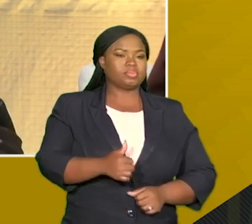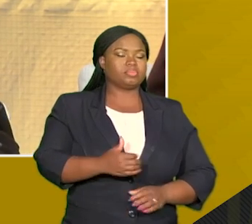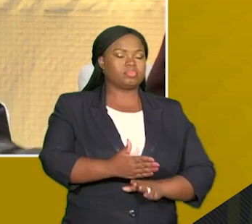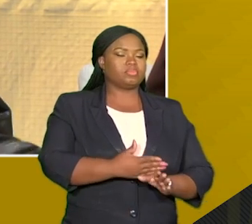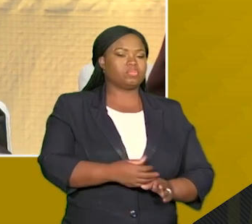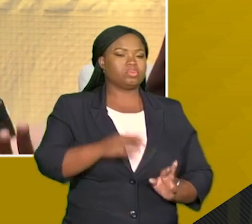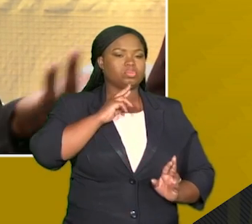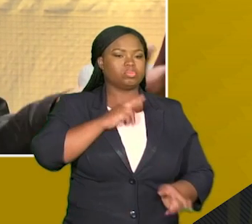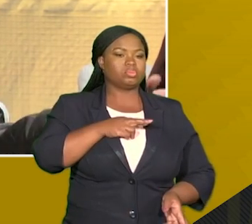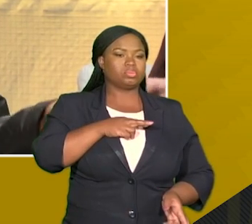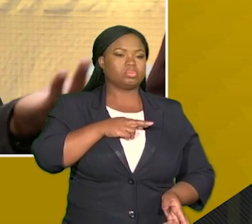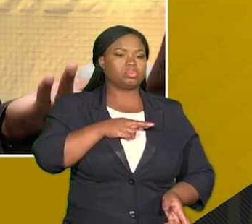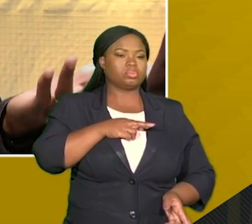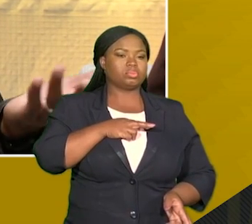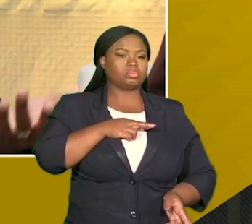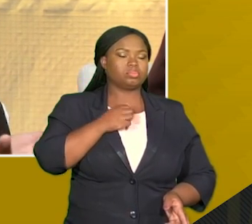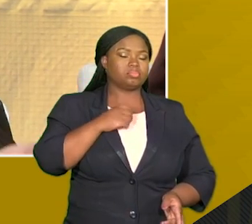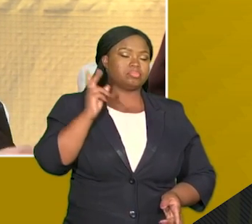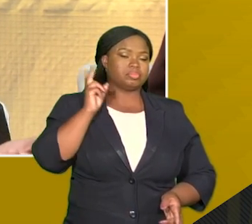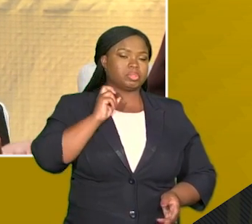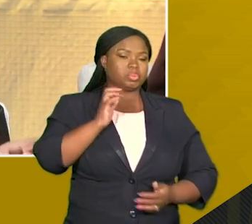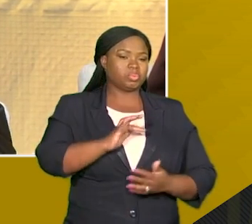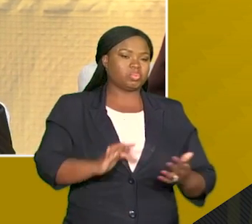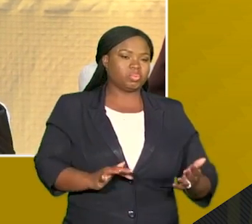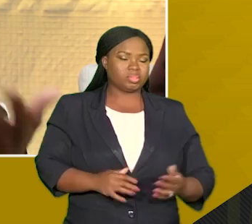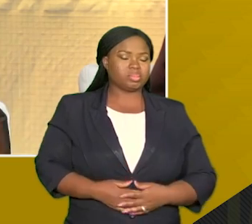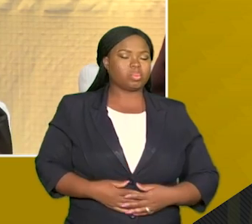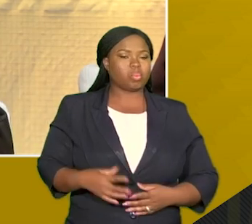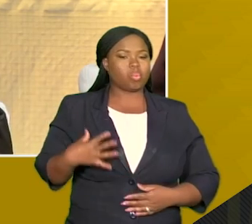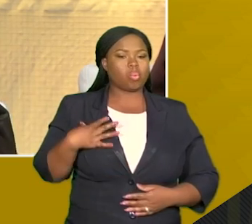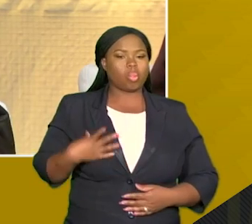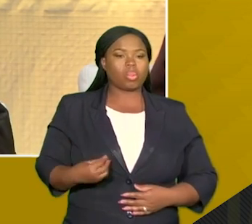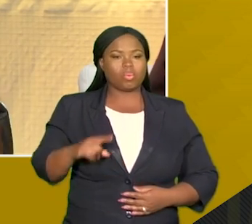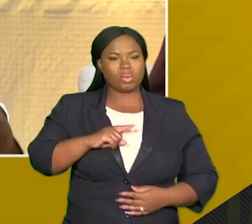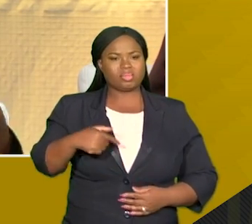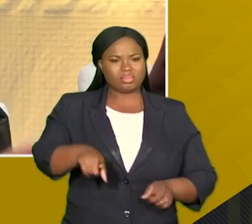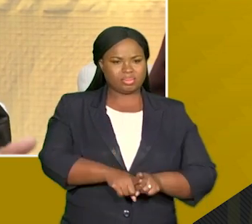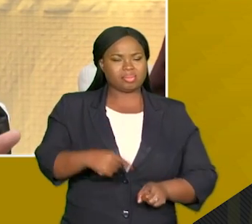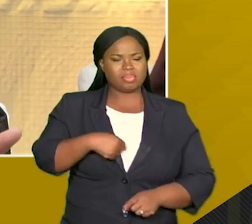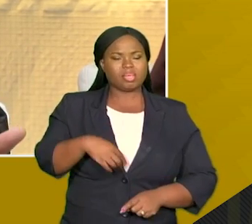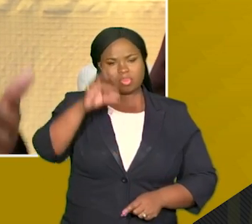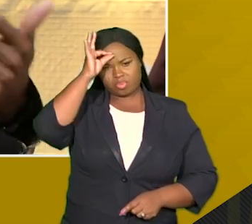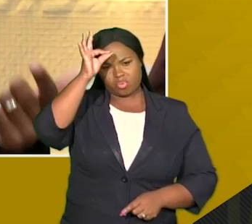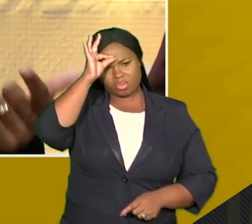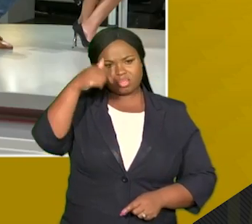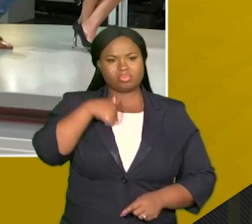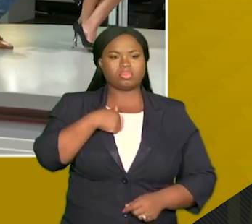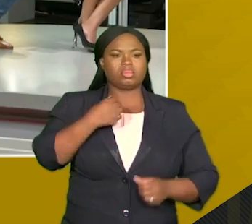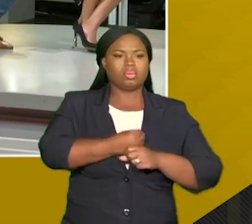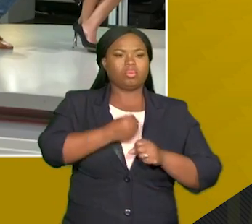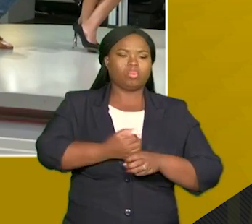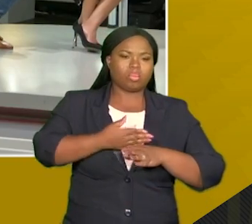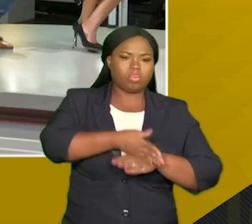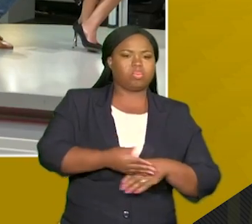stories that have just been explained right now is very heart-wrenching, being a policeman myself. Mm. And the hard work that I put in, the dedication,